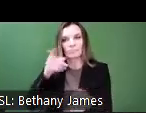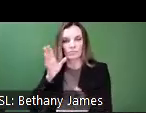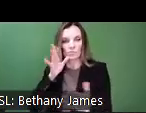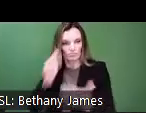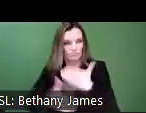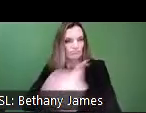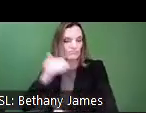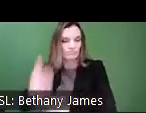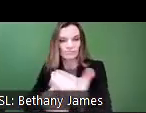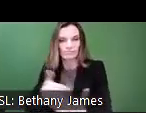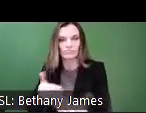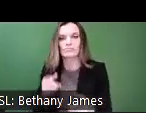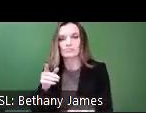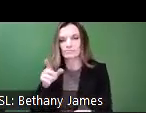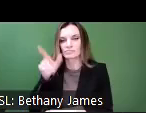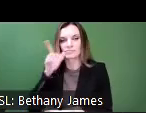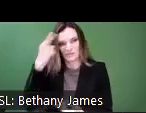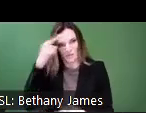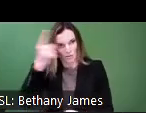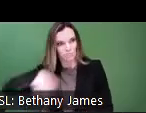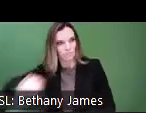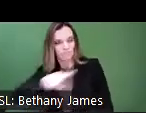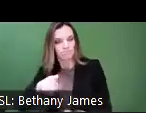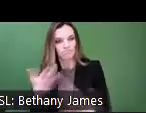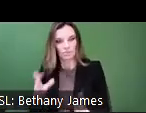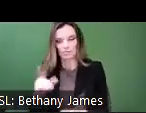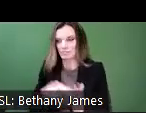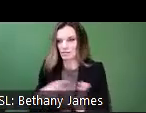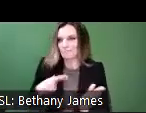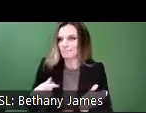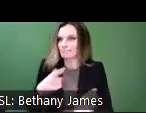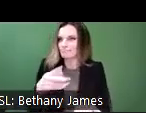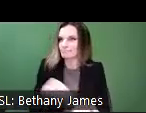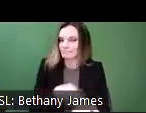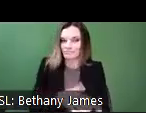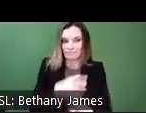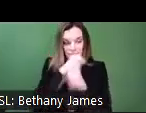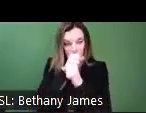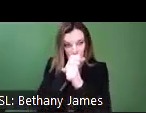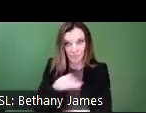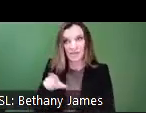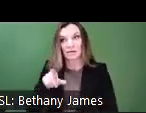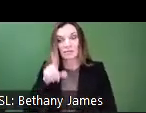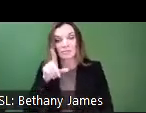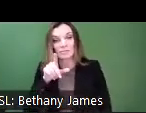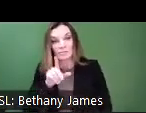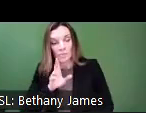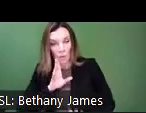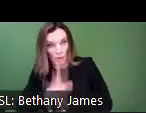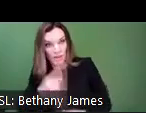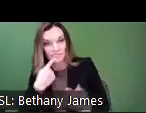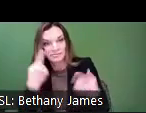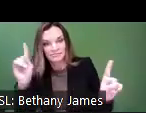We're going to be keeping our eye on this because we don't know how well it's going to go. This is a complicated reporting